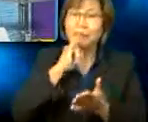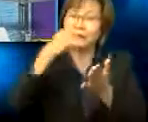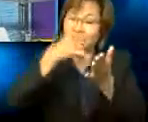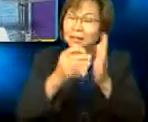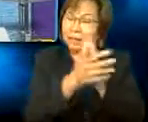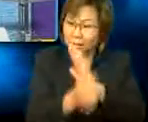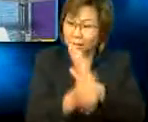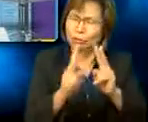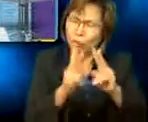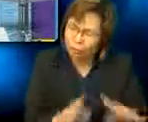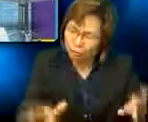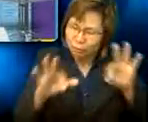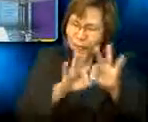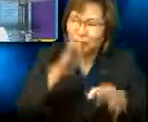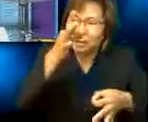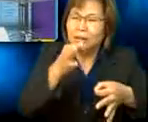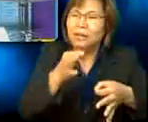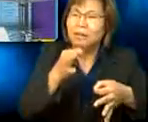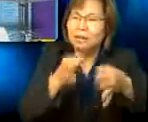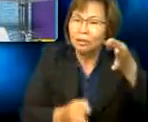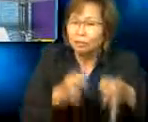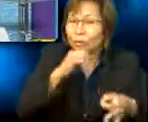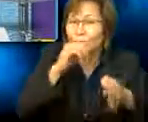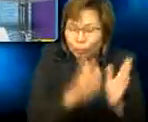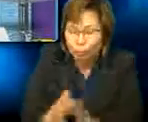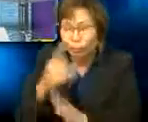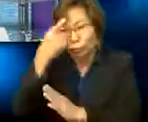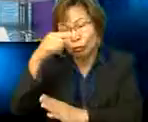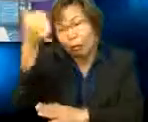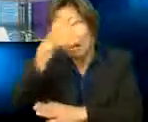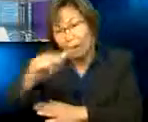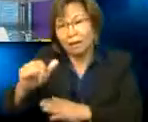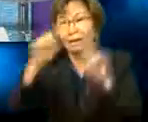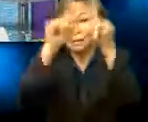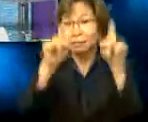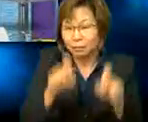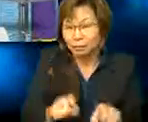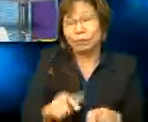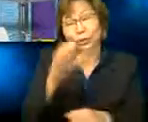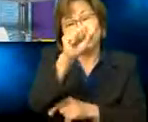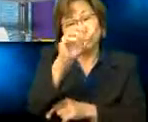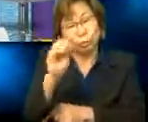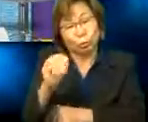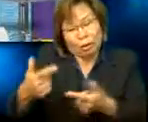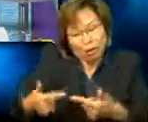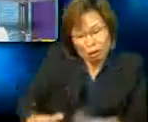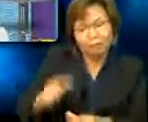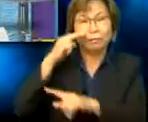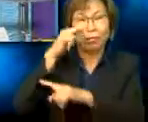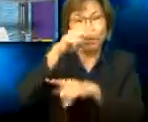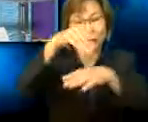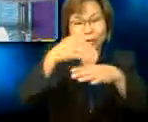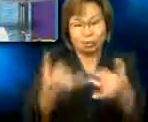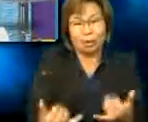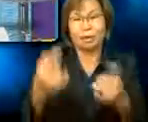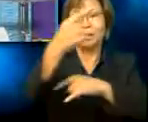skill which is still very useful, even if you're not preparing for any examination. So, let's